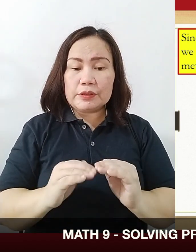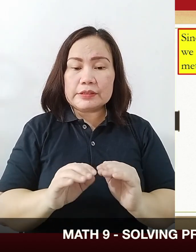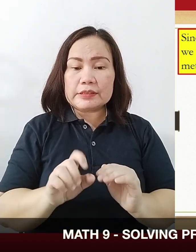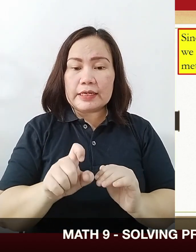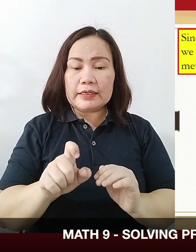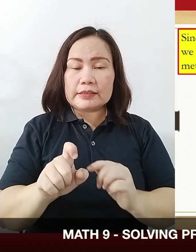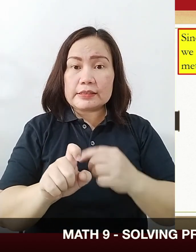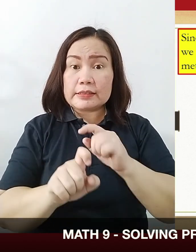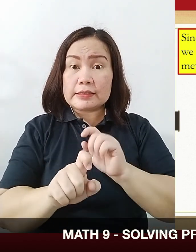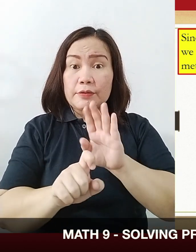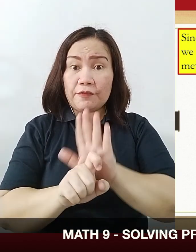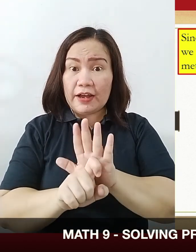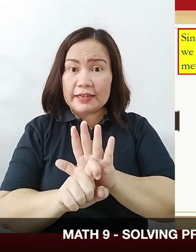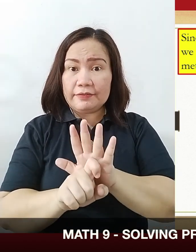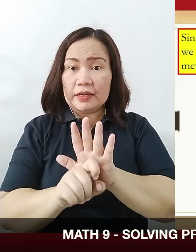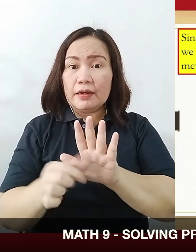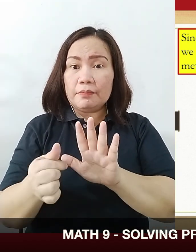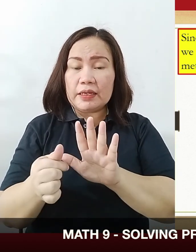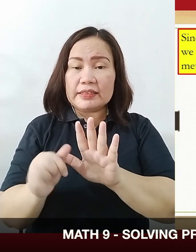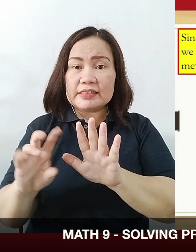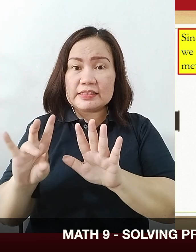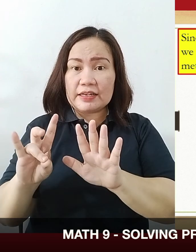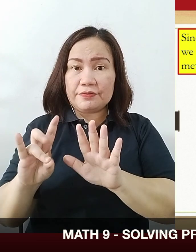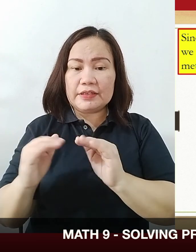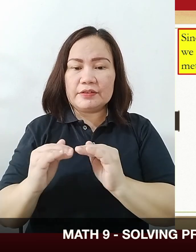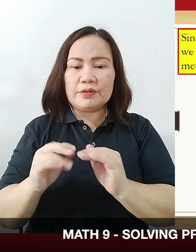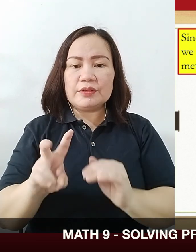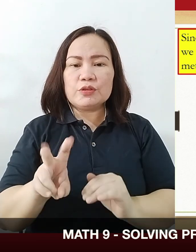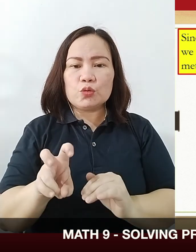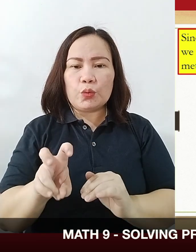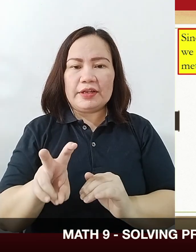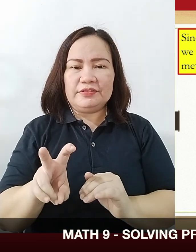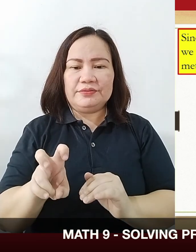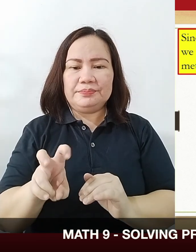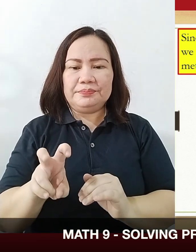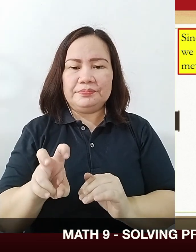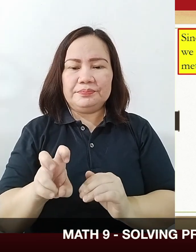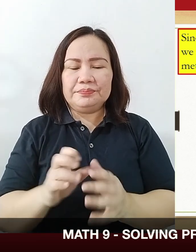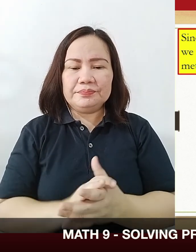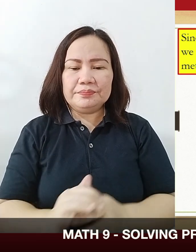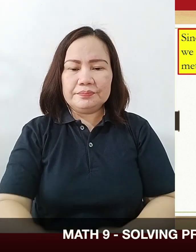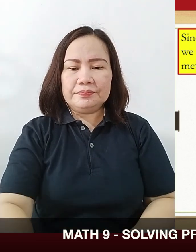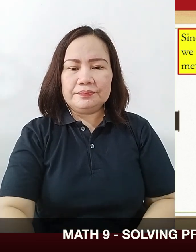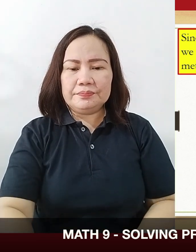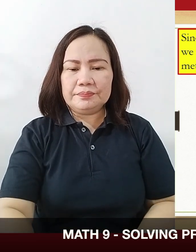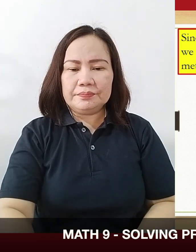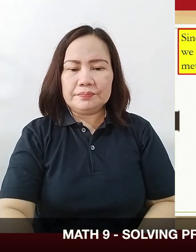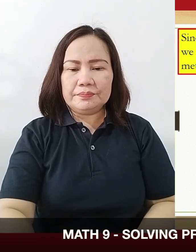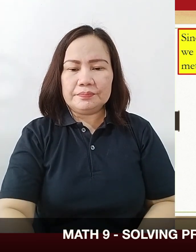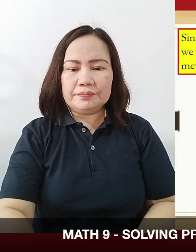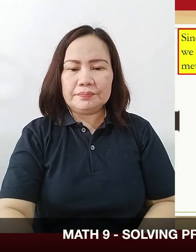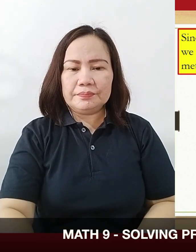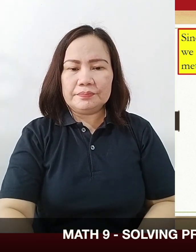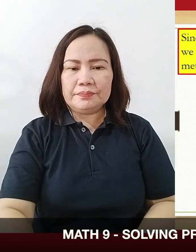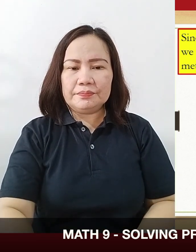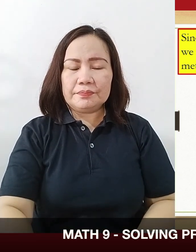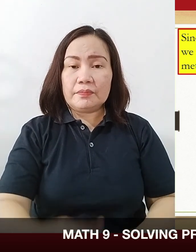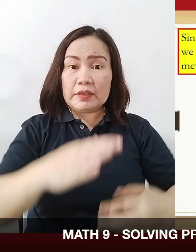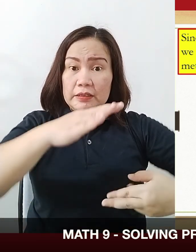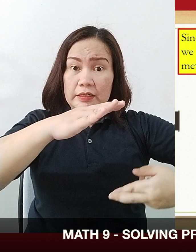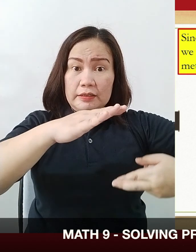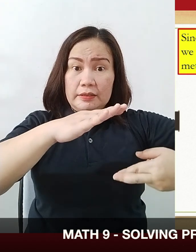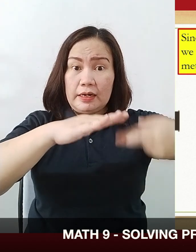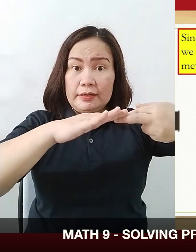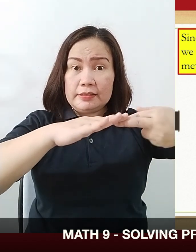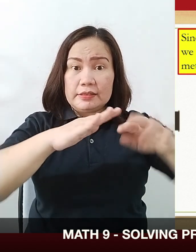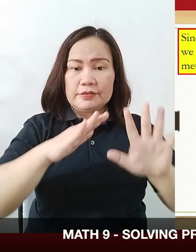since 5 ang value ng x natin, so 5 plus 7, that is 12. So, ito yung base natin. Alright? So, the rise of the